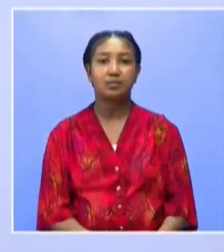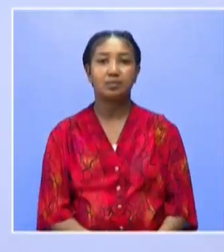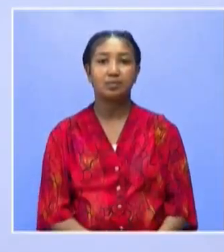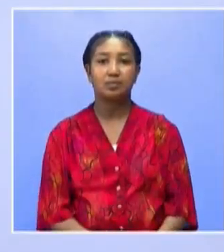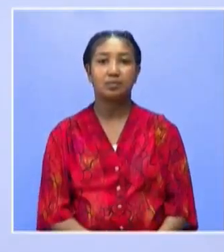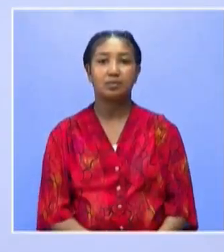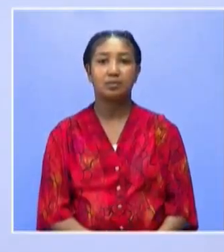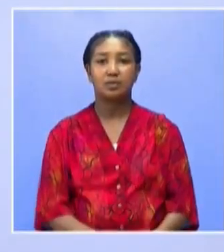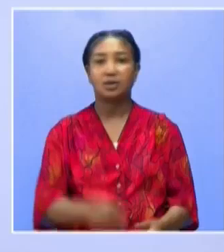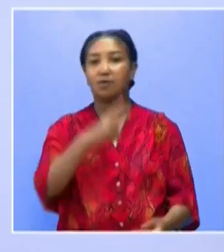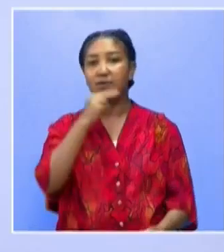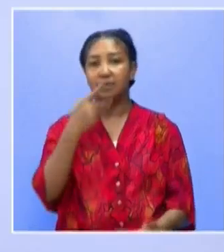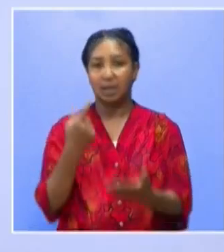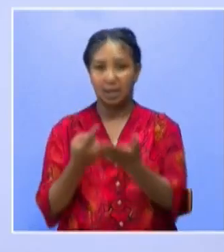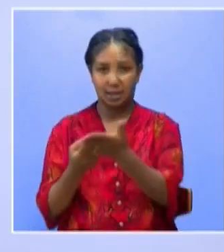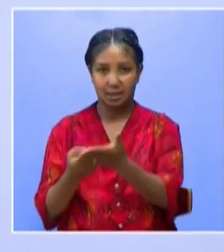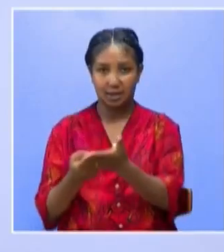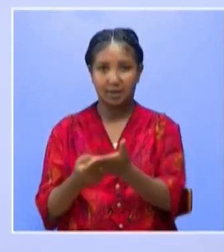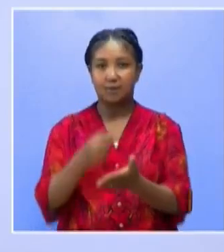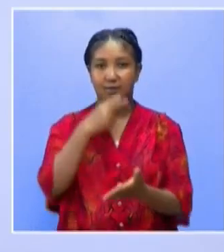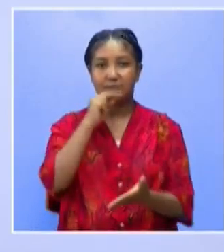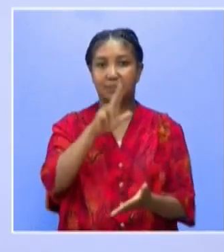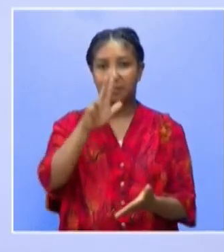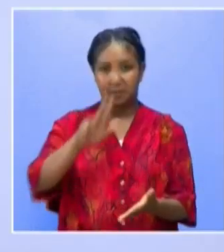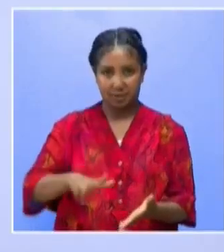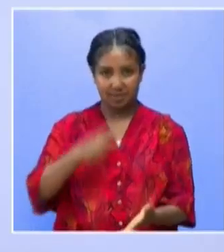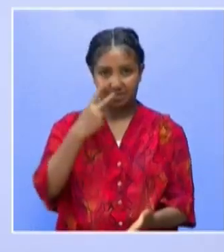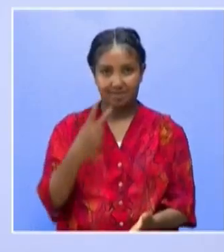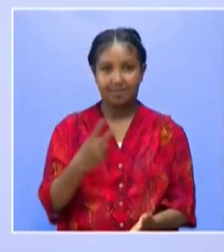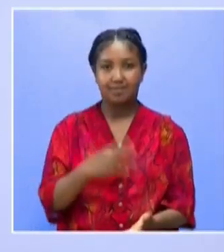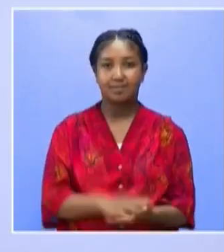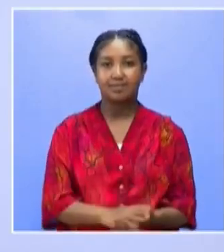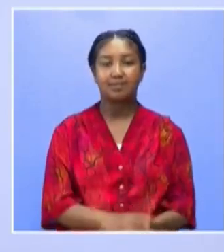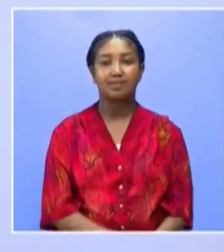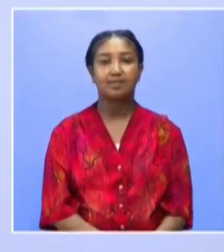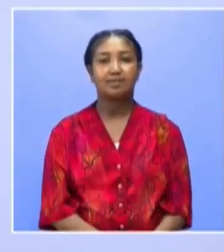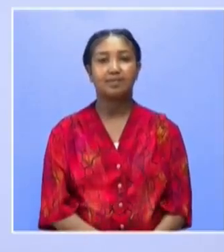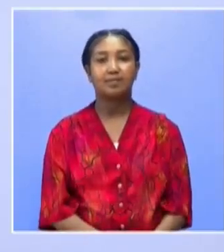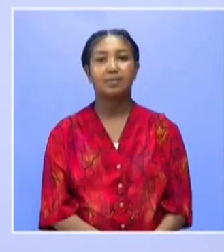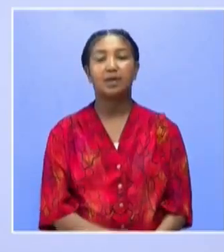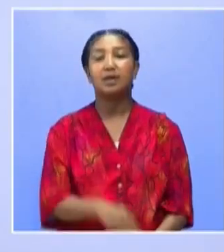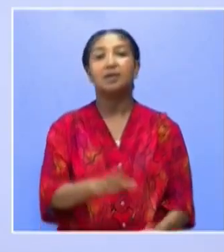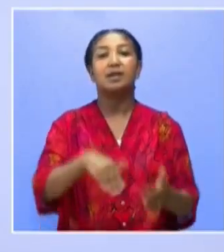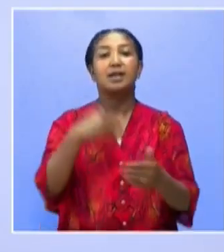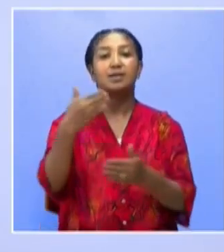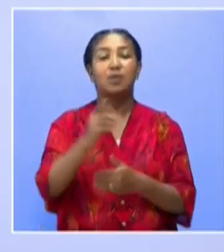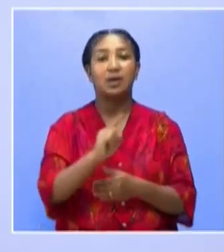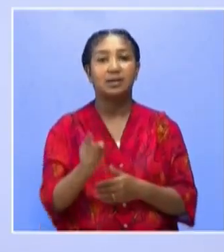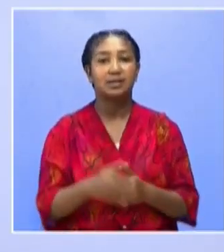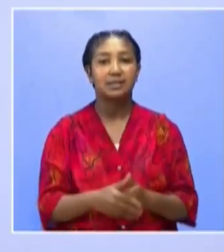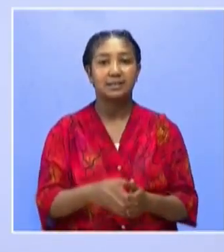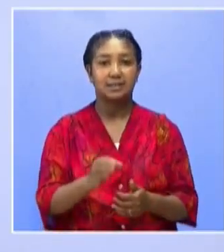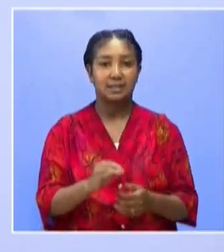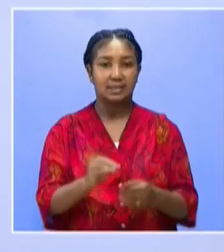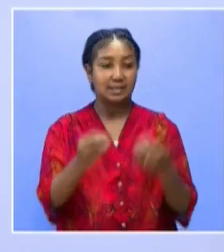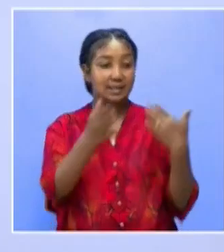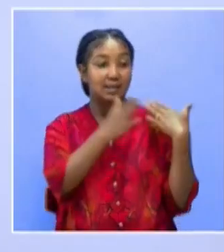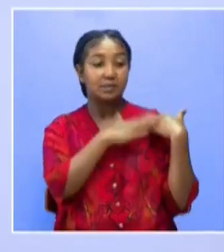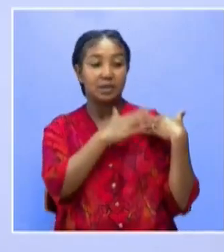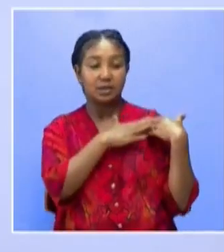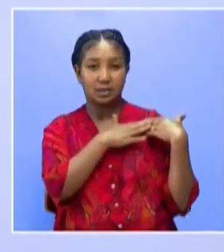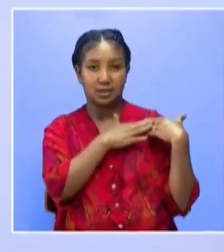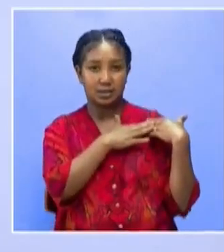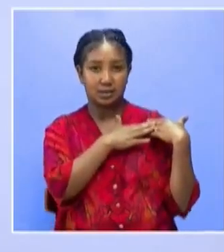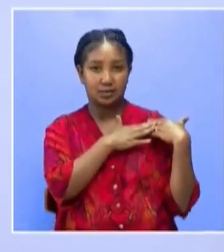Here is the verbosary. Here is the verbosary, okay? What about the next one here? If the subject